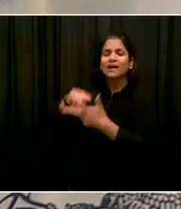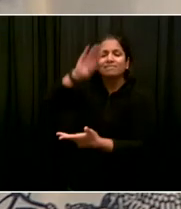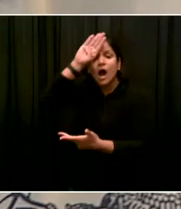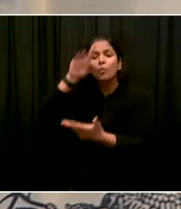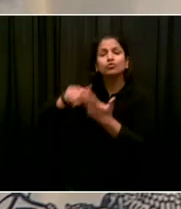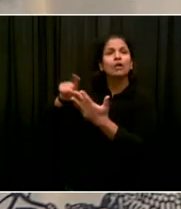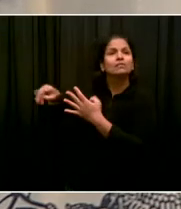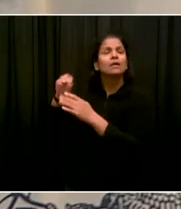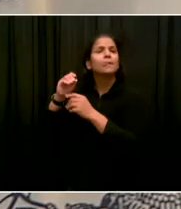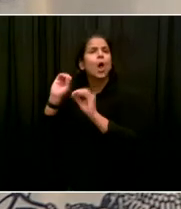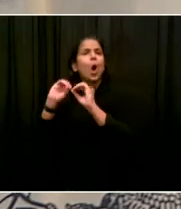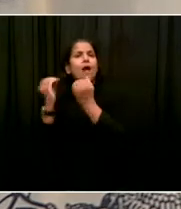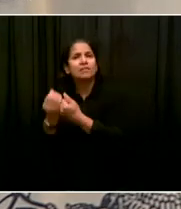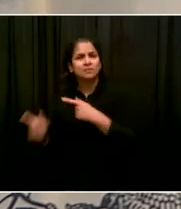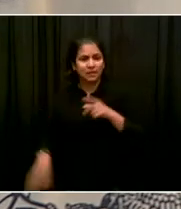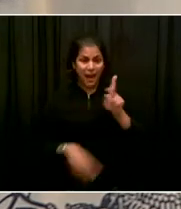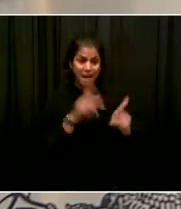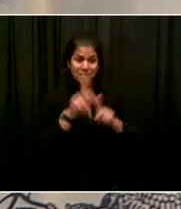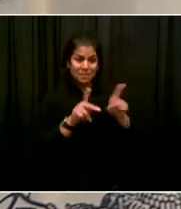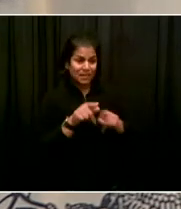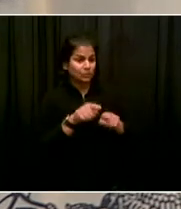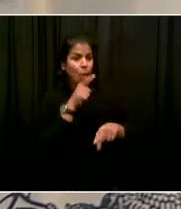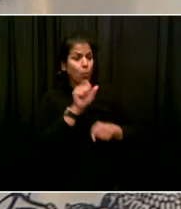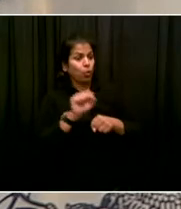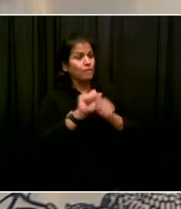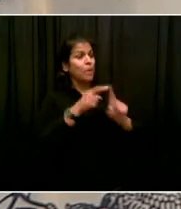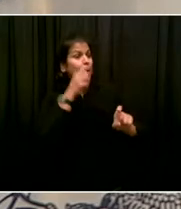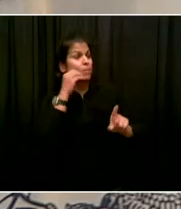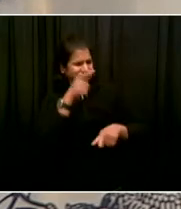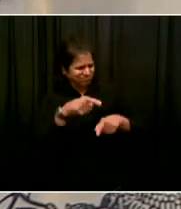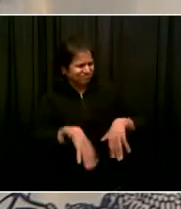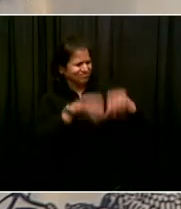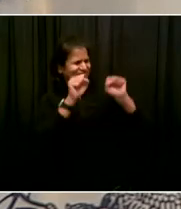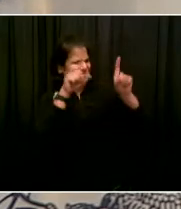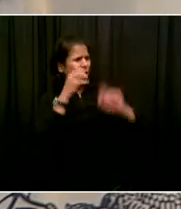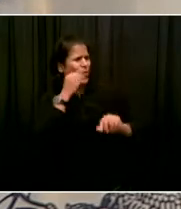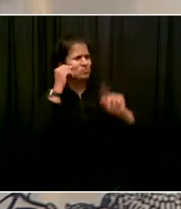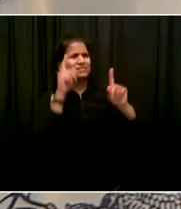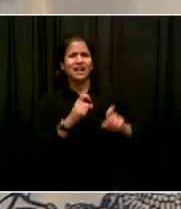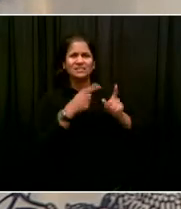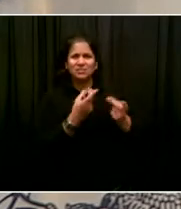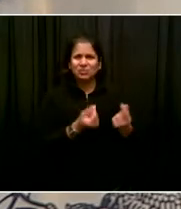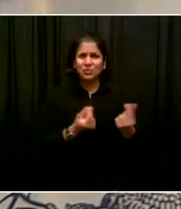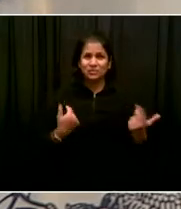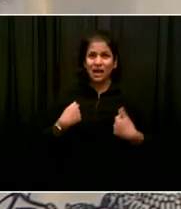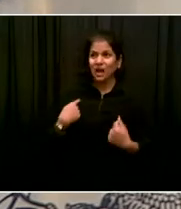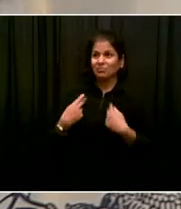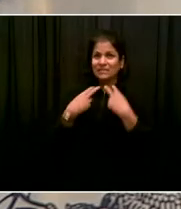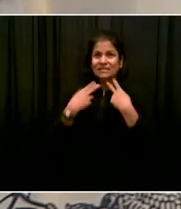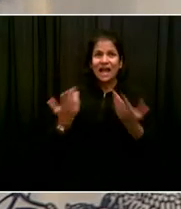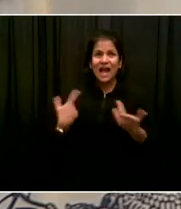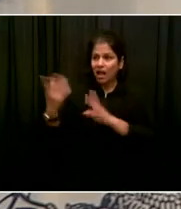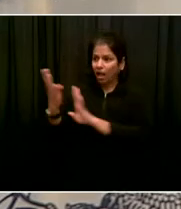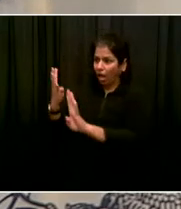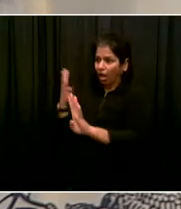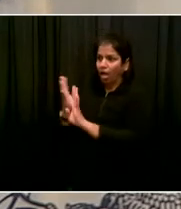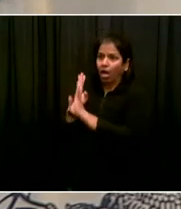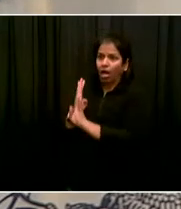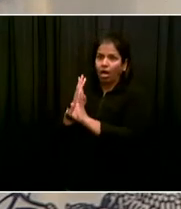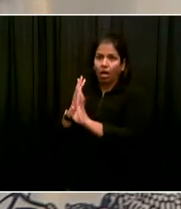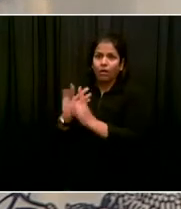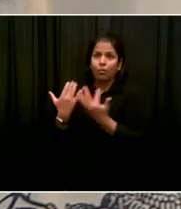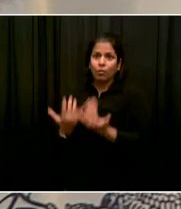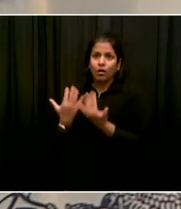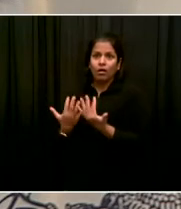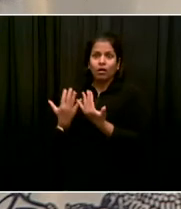for the foreseeable future? It's a really important question. I think we got to help people understand what's going on here, and I'm going to turn to Dr. Katz in a second first,